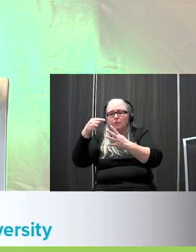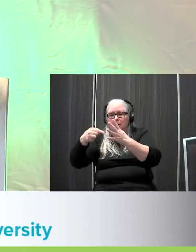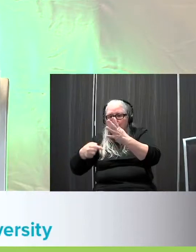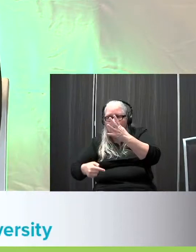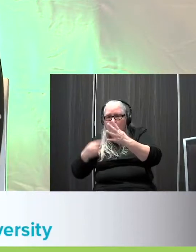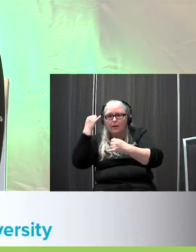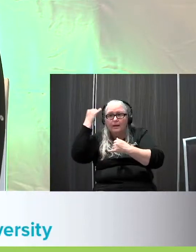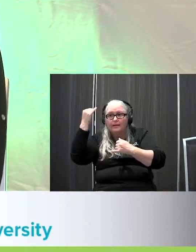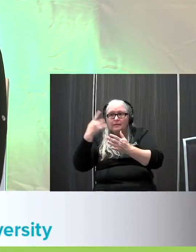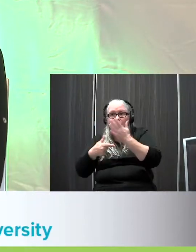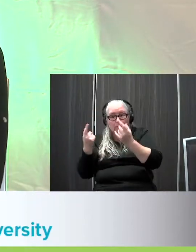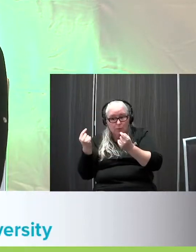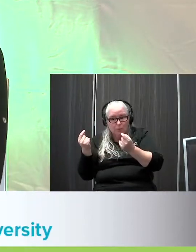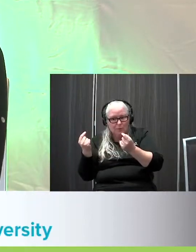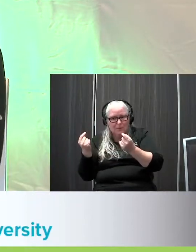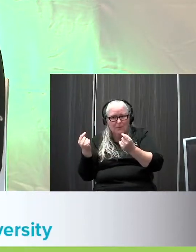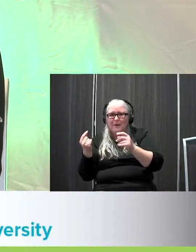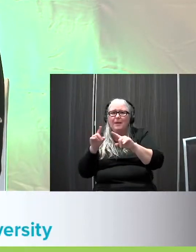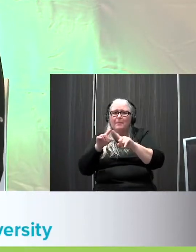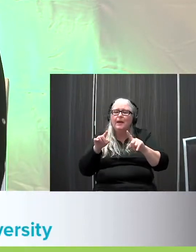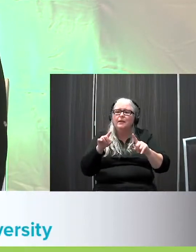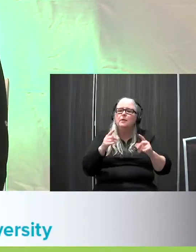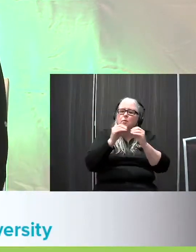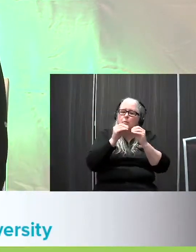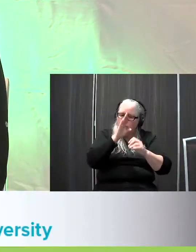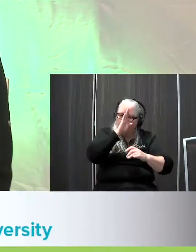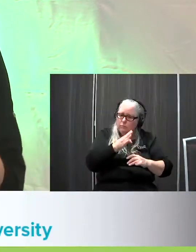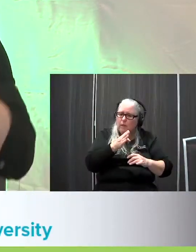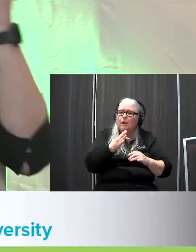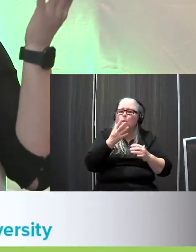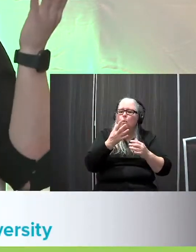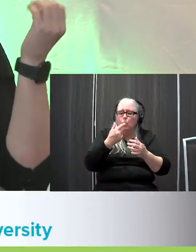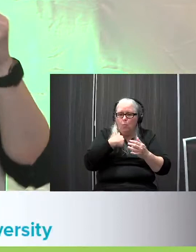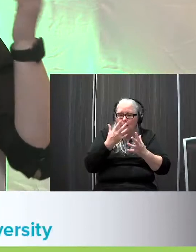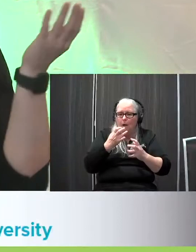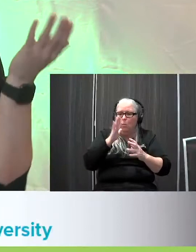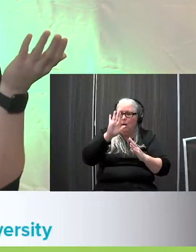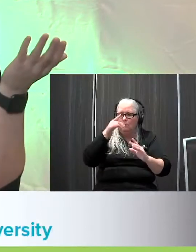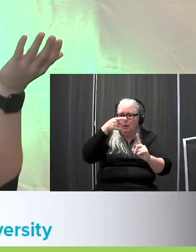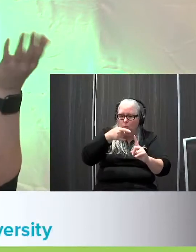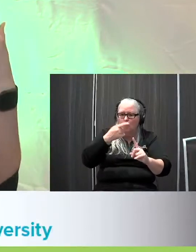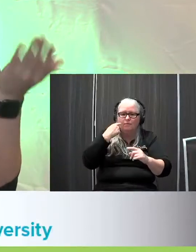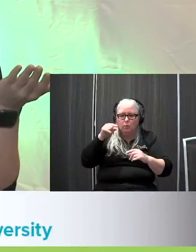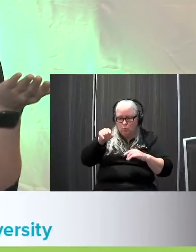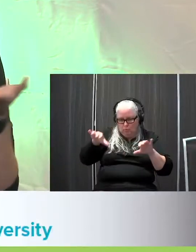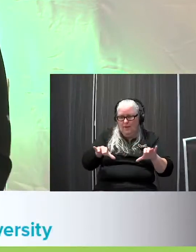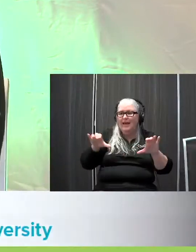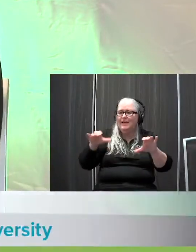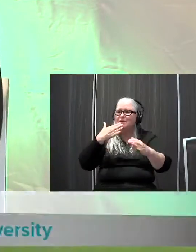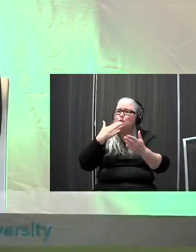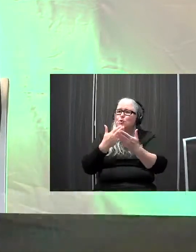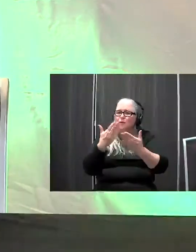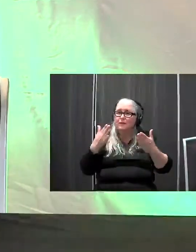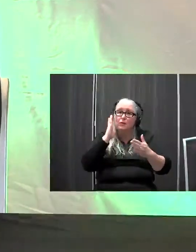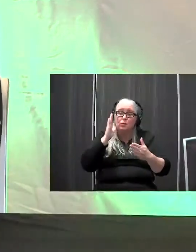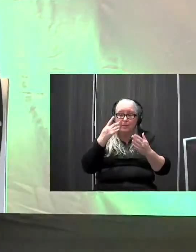be in setting them some guidelines for this is how we would like you to act, and here's all the good things that are going to happen if you act